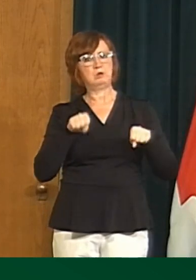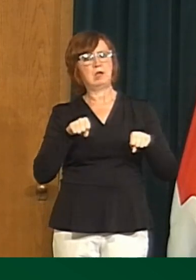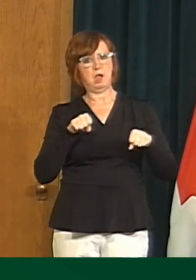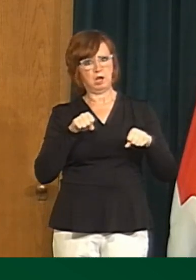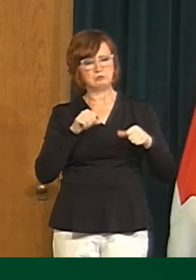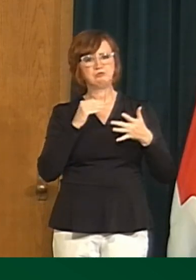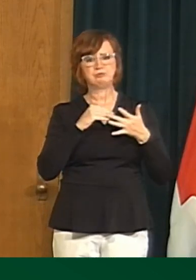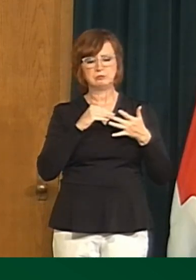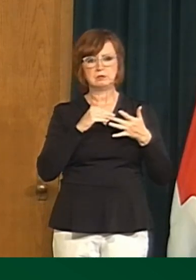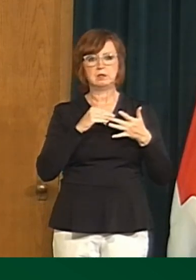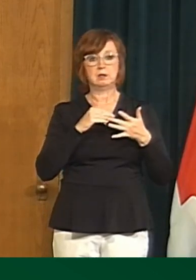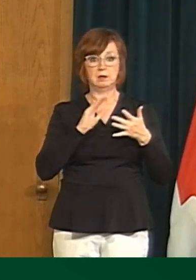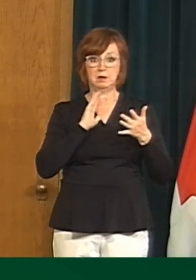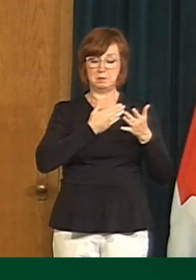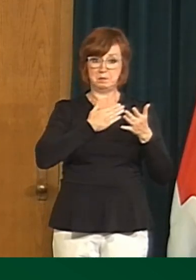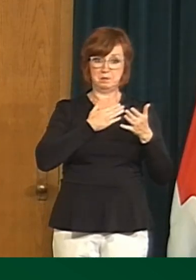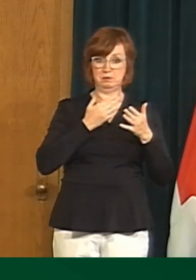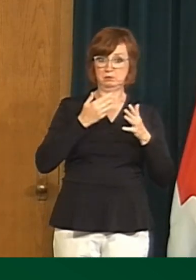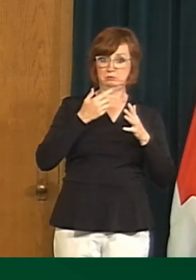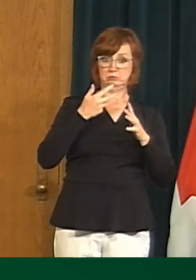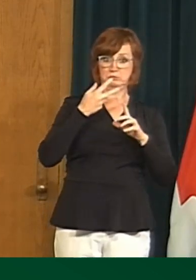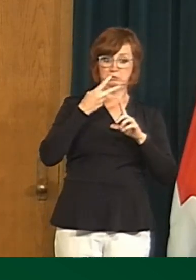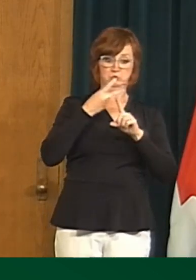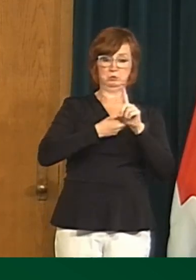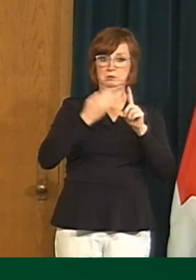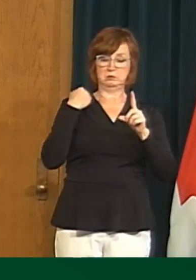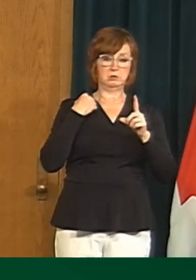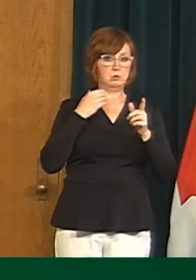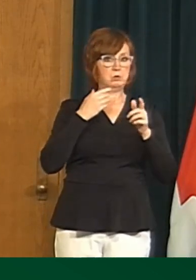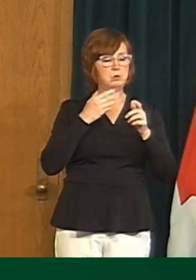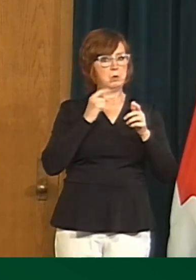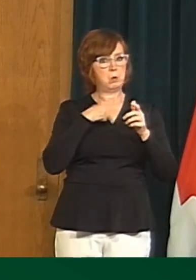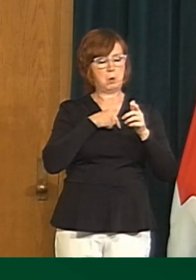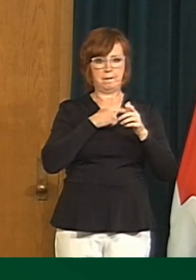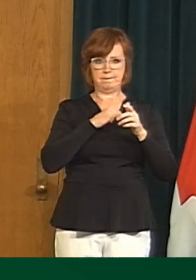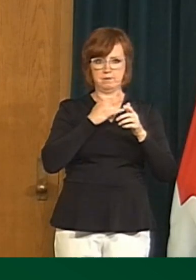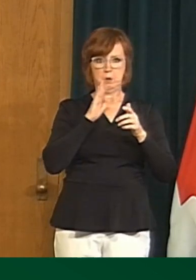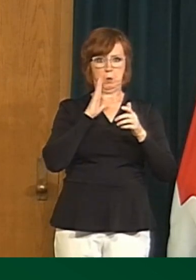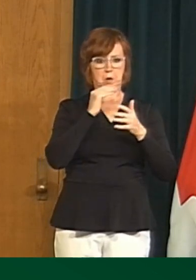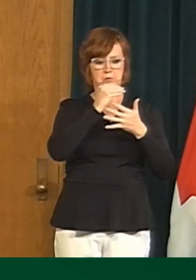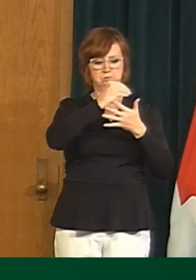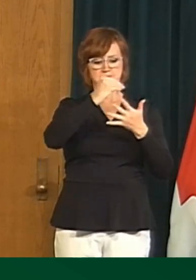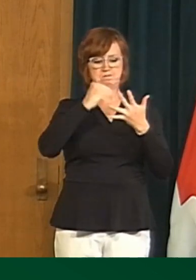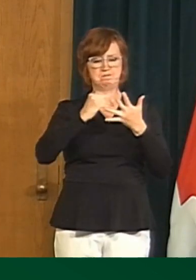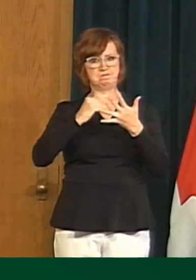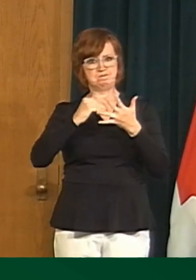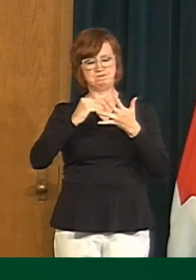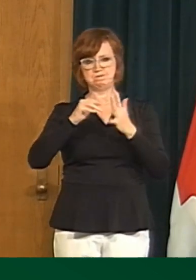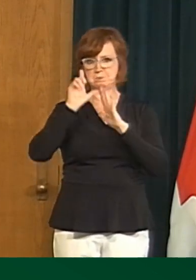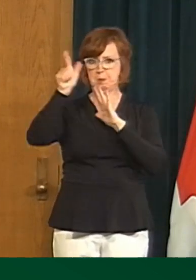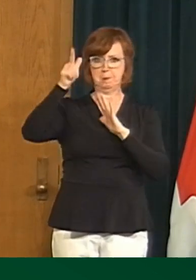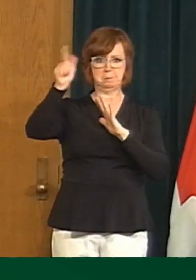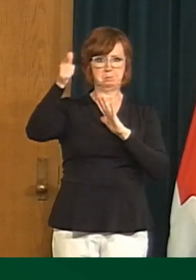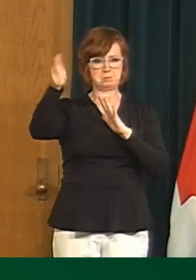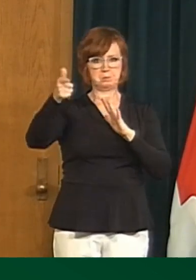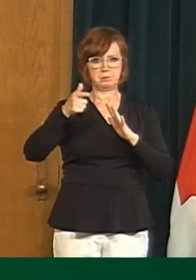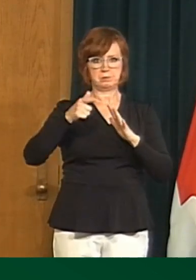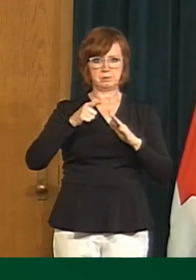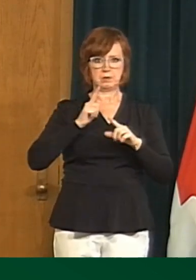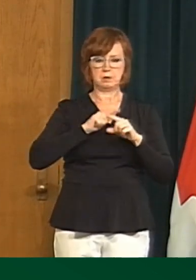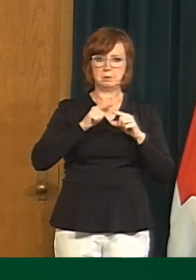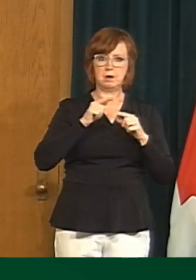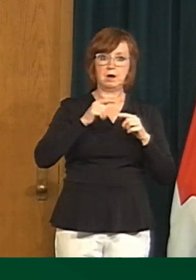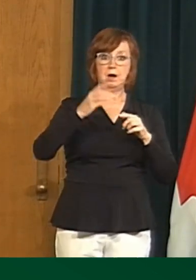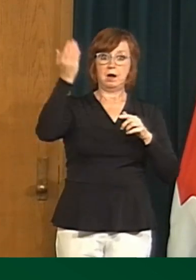compress some of our dates. And again, I do want to clarify that initially we thought we would give 4 to 6 weeks among phases, but we have compressed